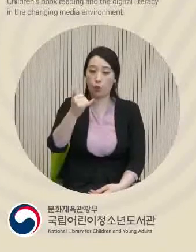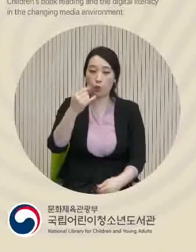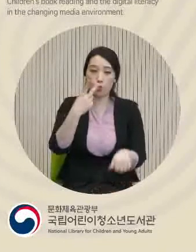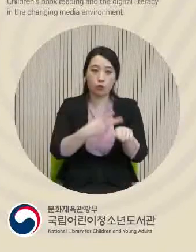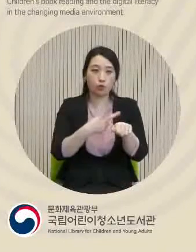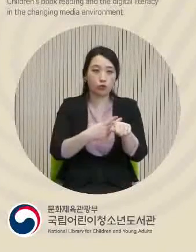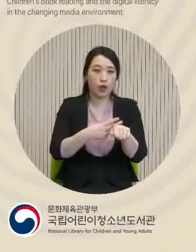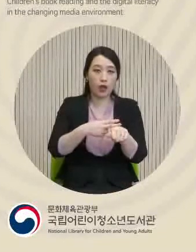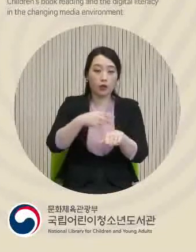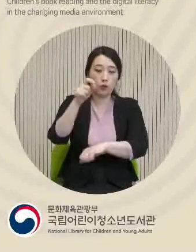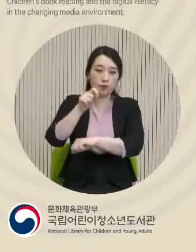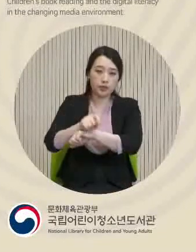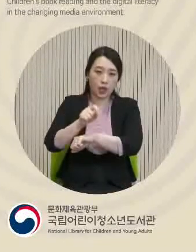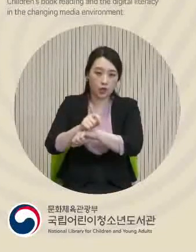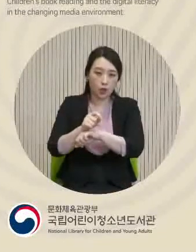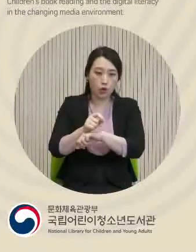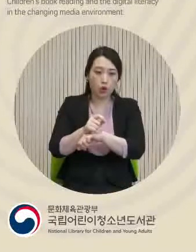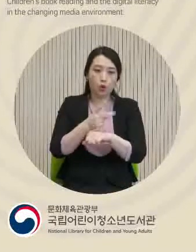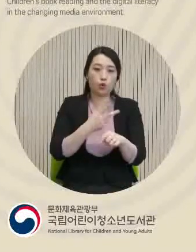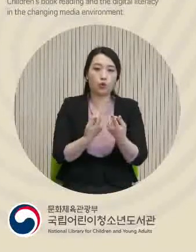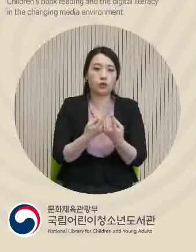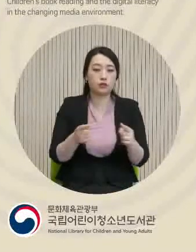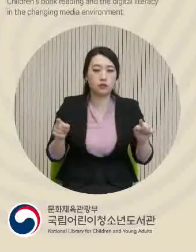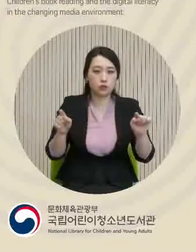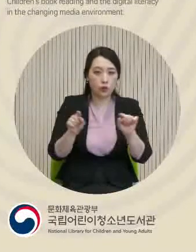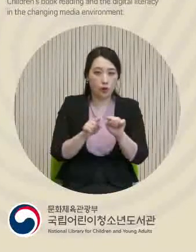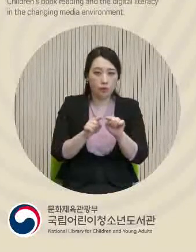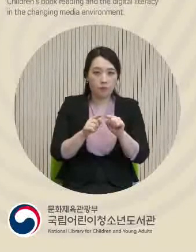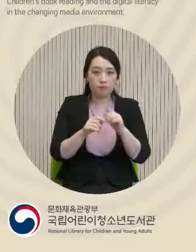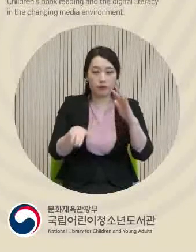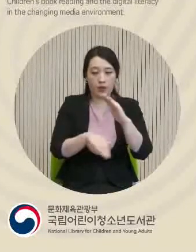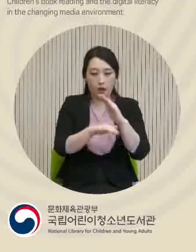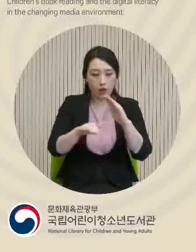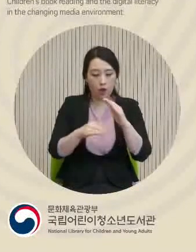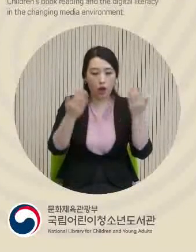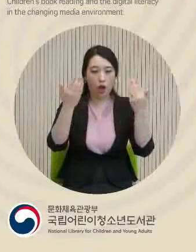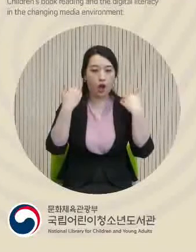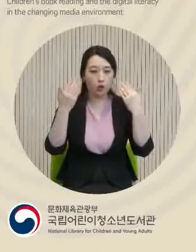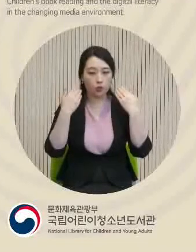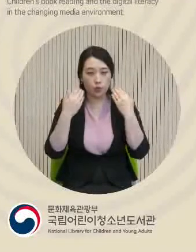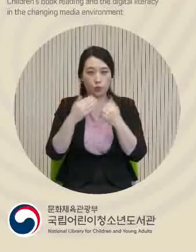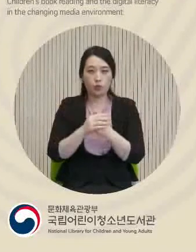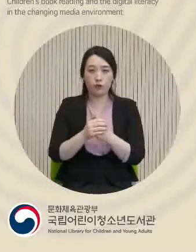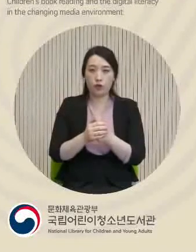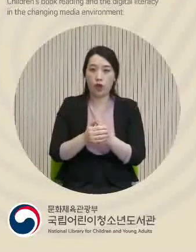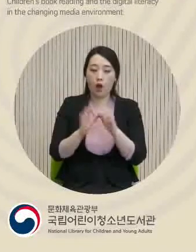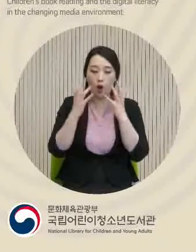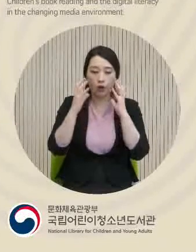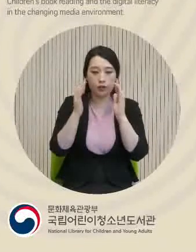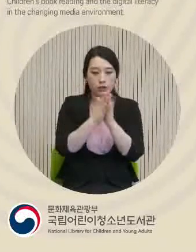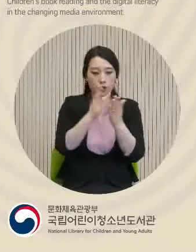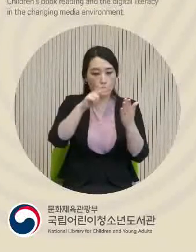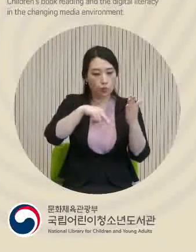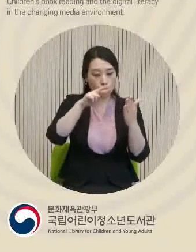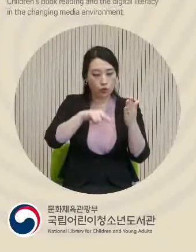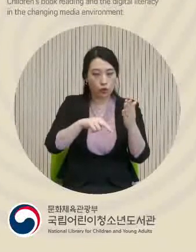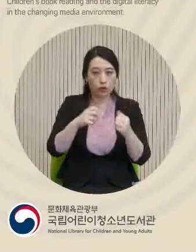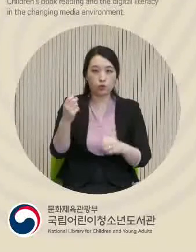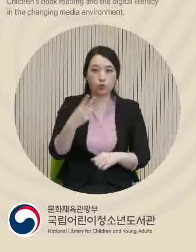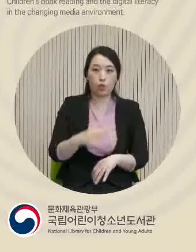We hope that children would use the online resources for reading and digital literacy activities with their parents, teachers, or librarians in their